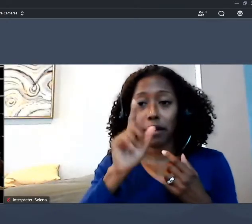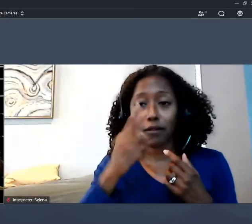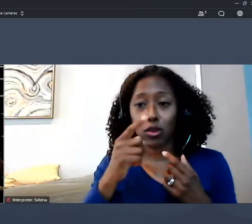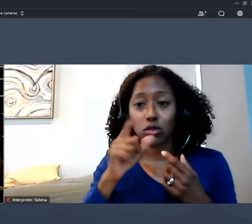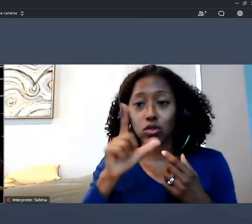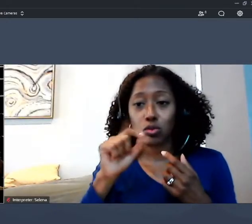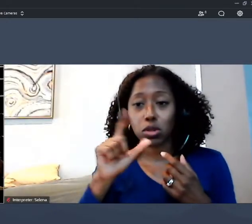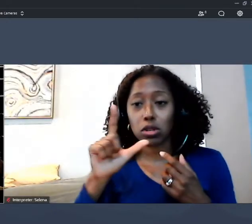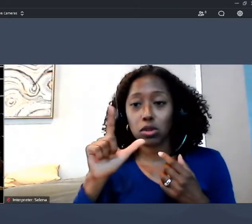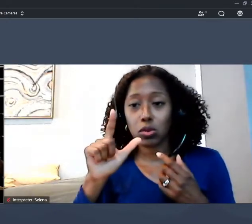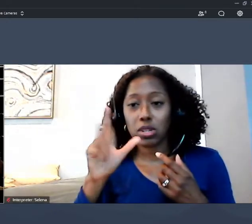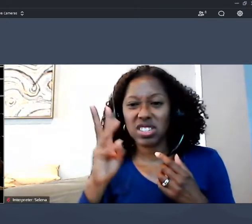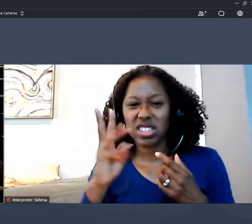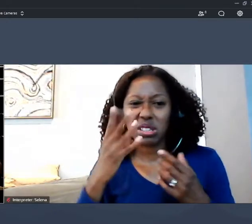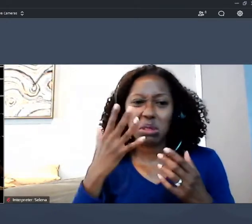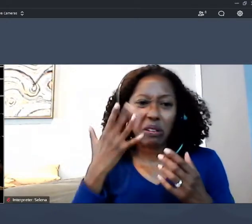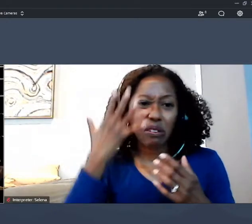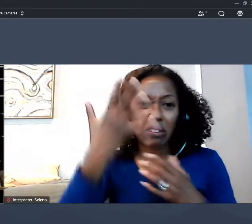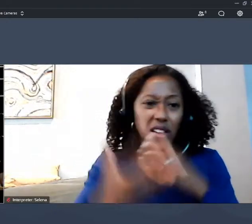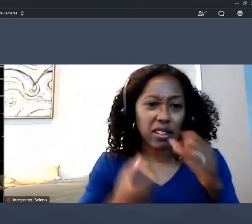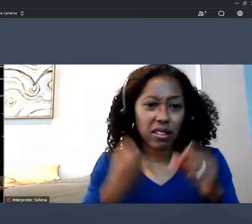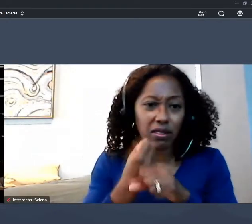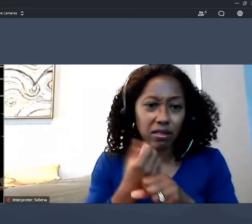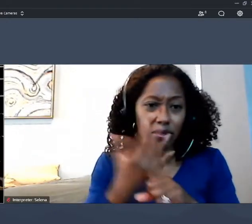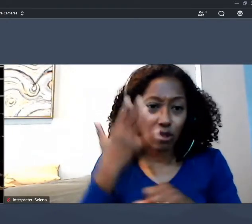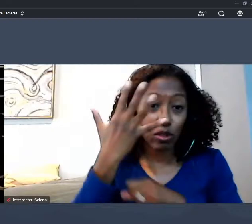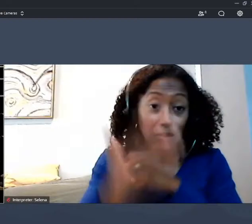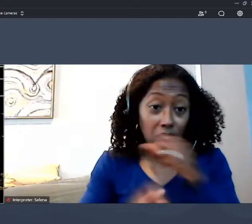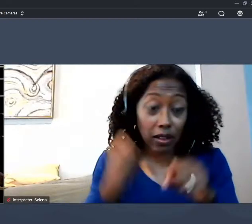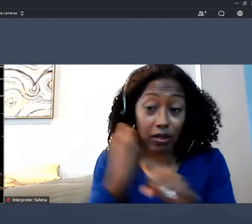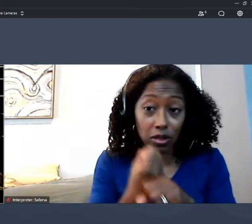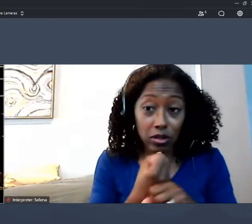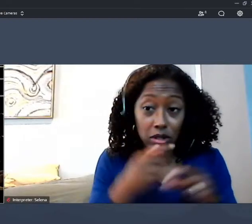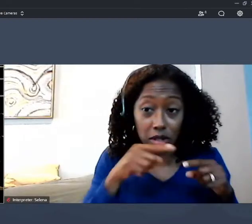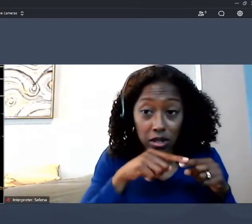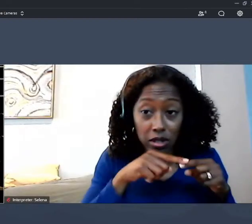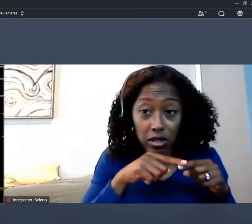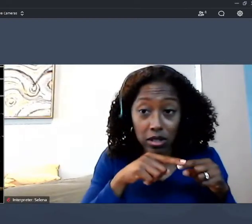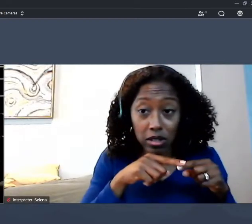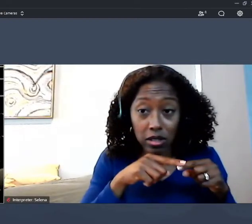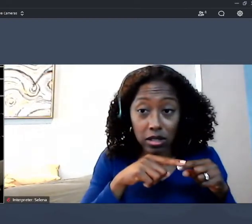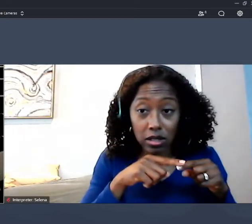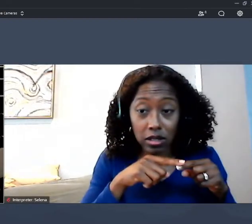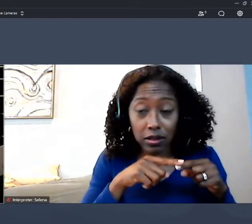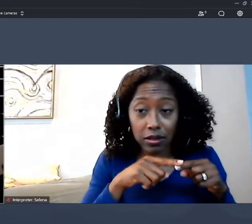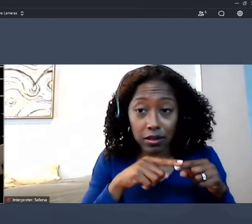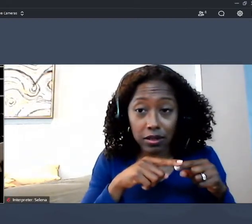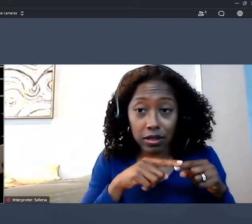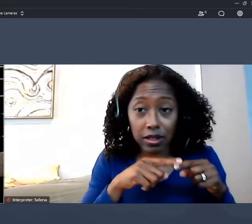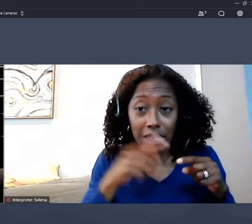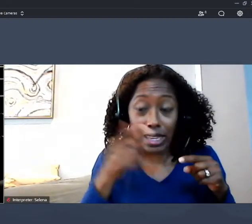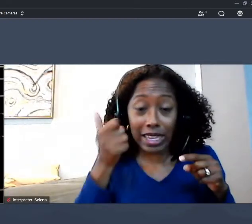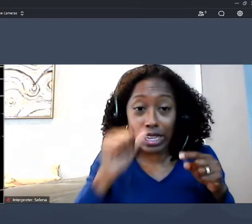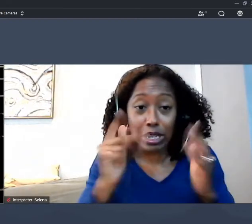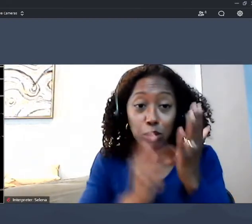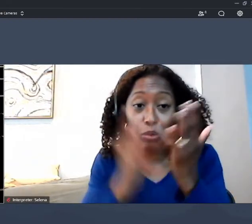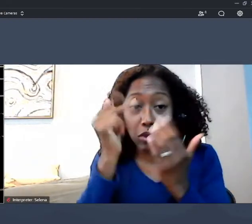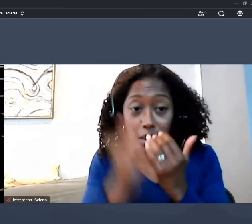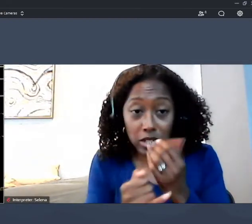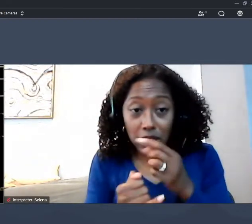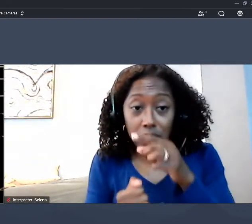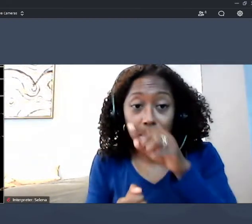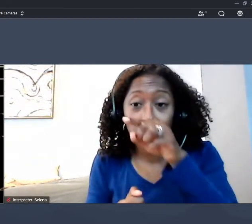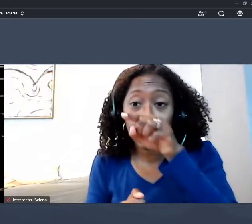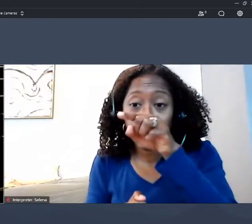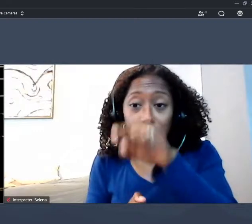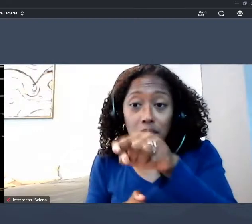now, any project within that, on that, I guess, crosstown mound would not be